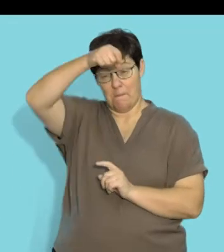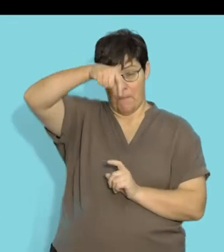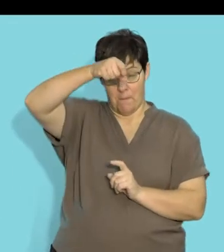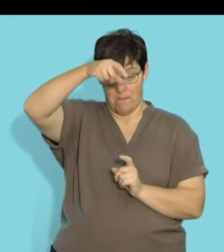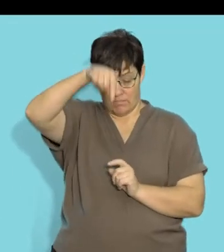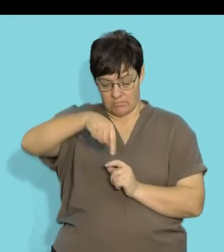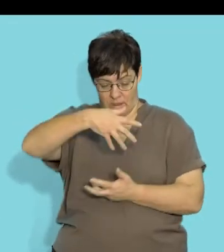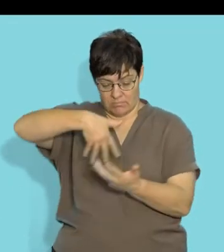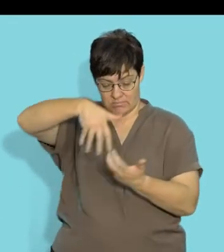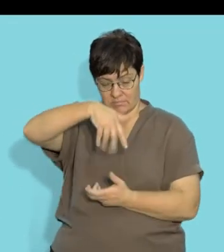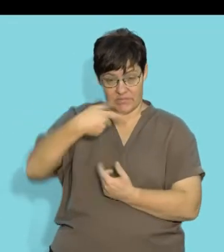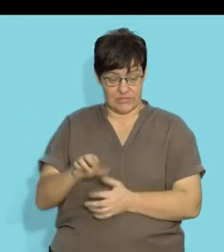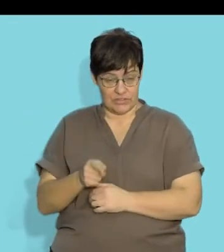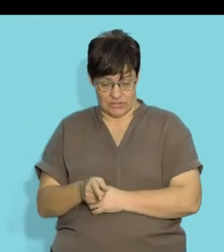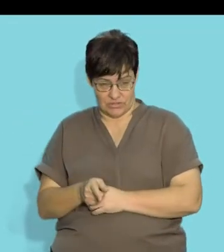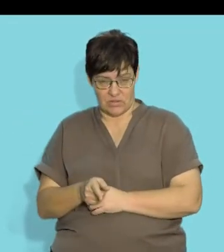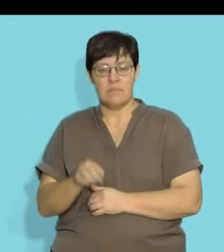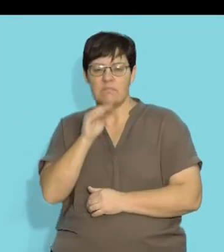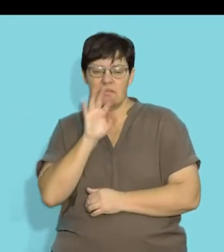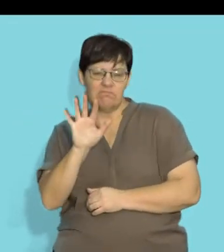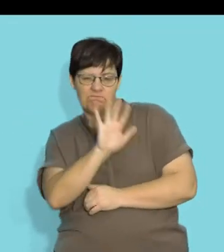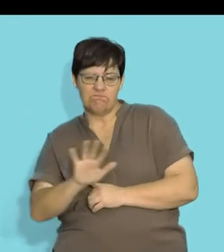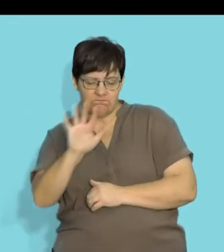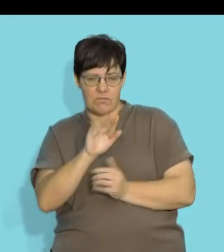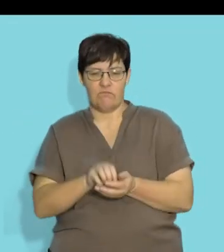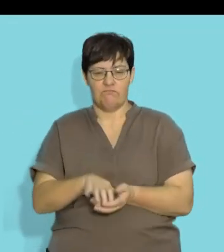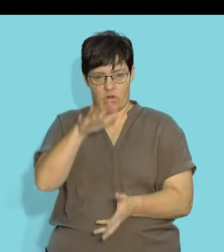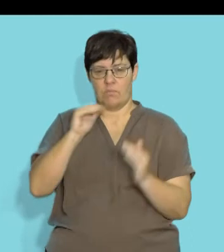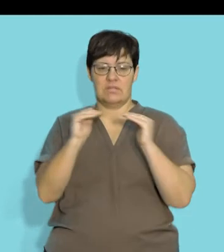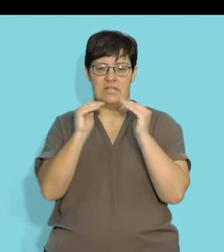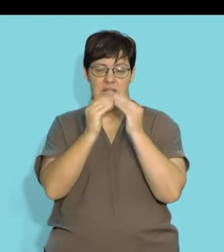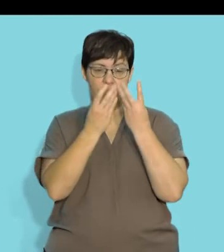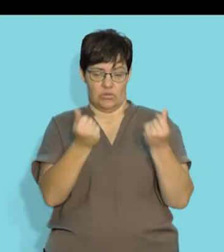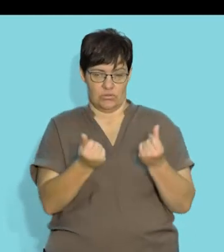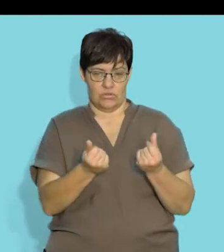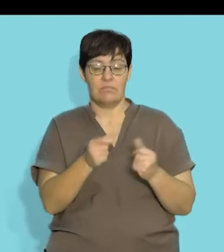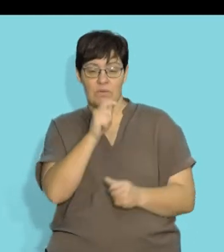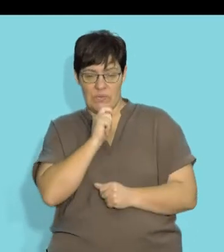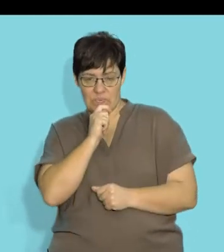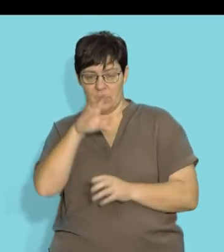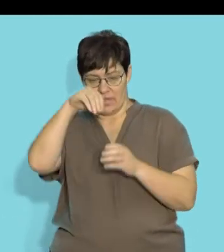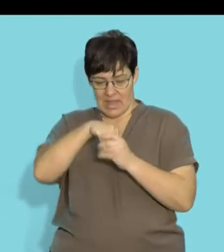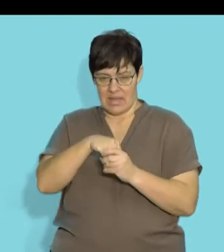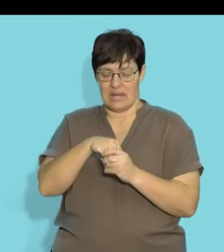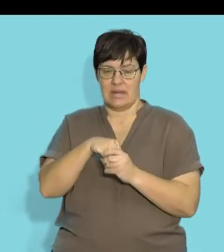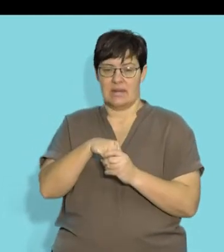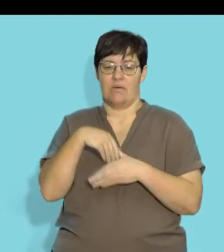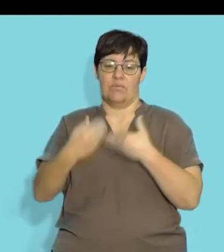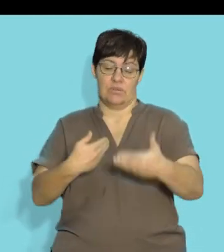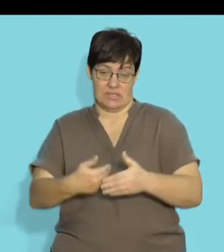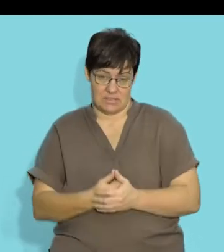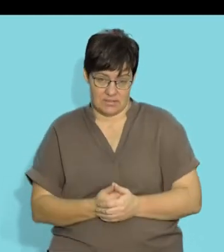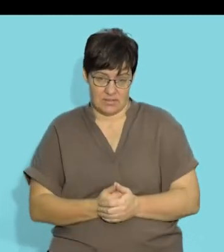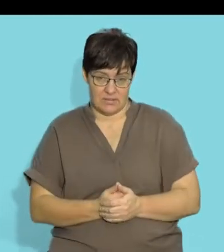point, we would actually say, okay, so this is roughly the amount or the volume of the standard solution that was used in the